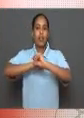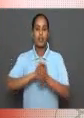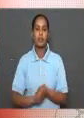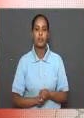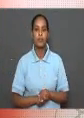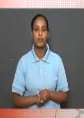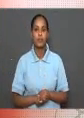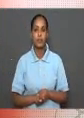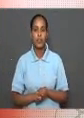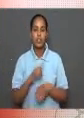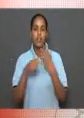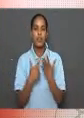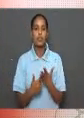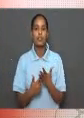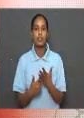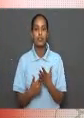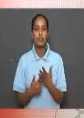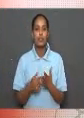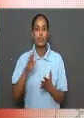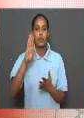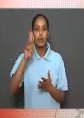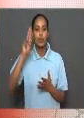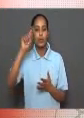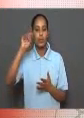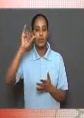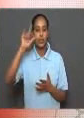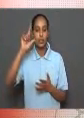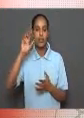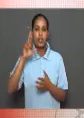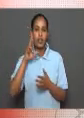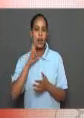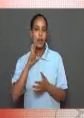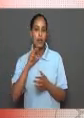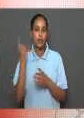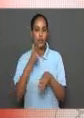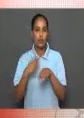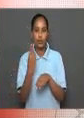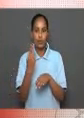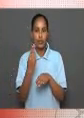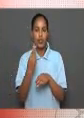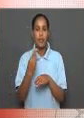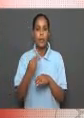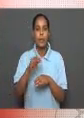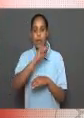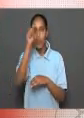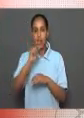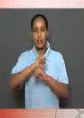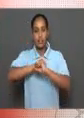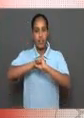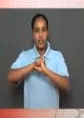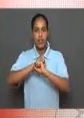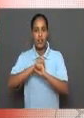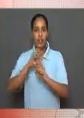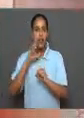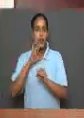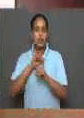watertight. Therefore, butyl rubber is often used when an airtight rubber is